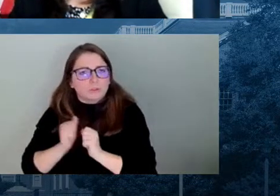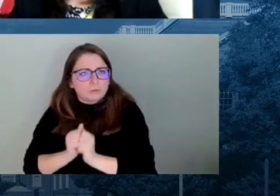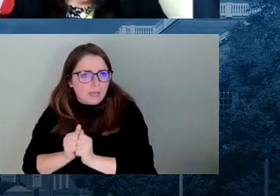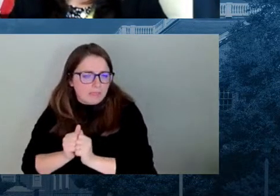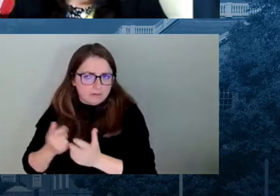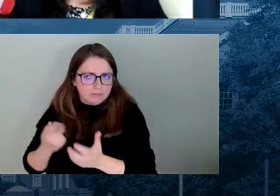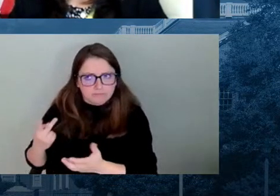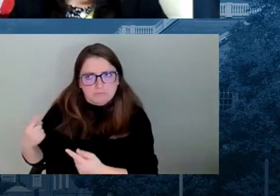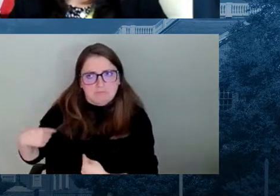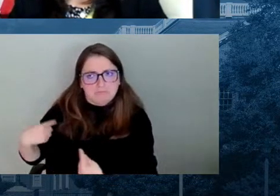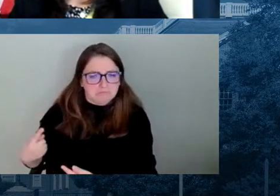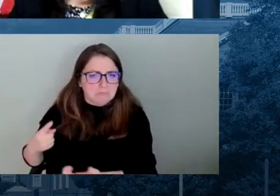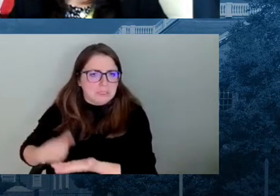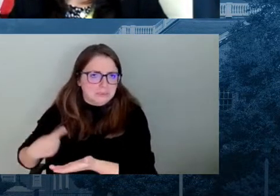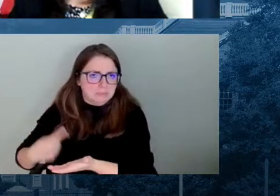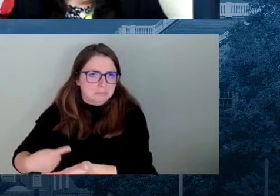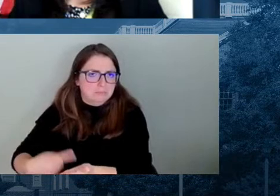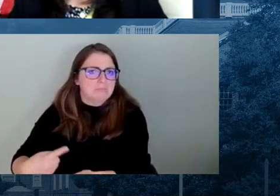conversations, and I think